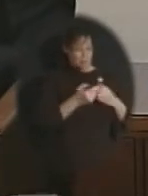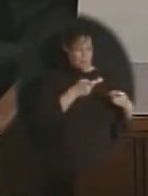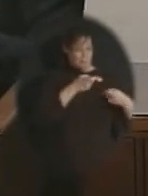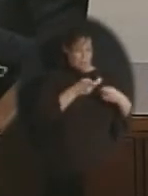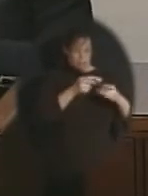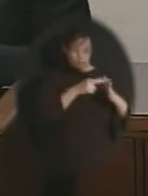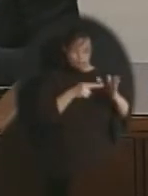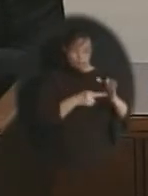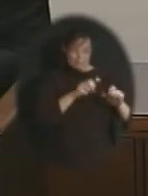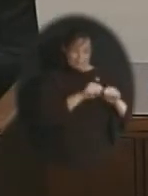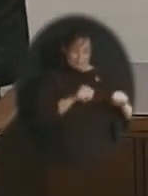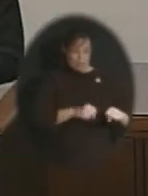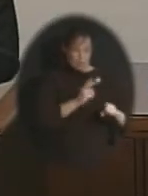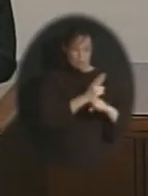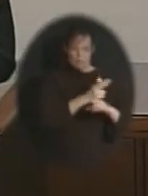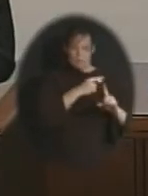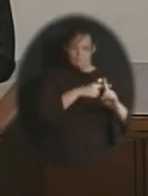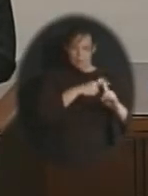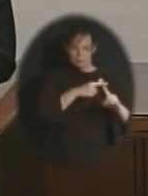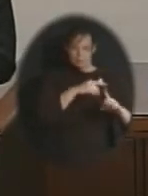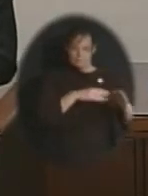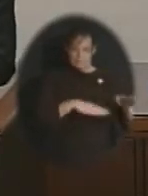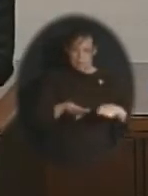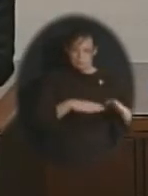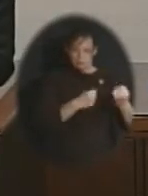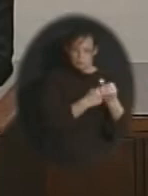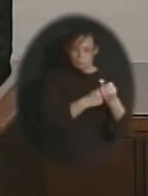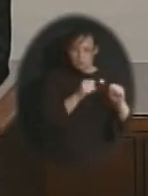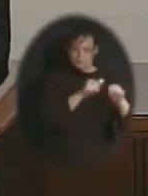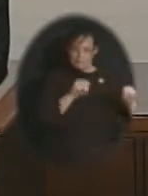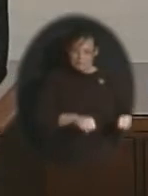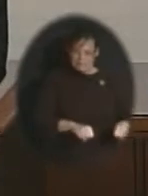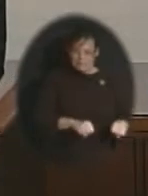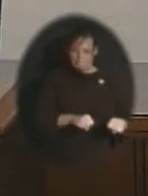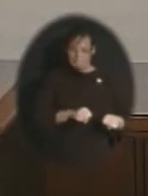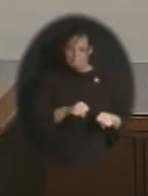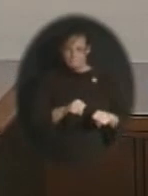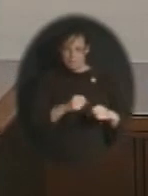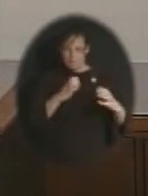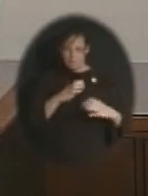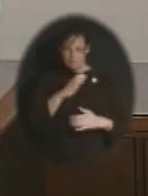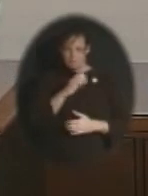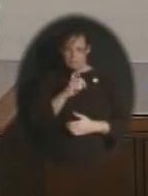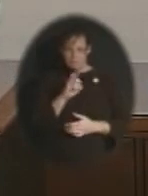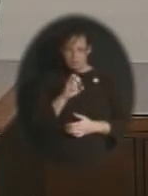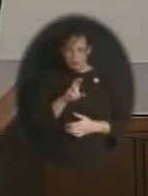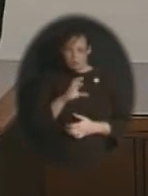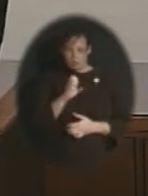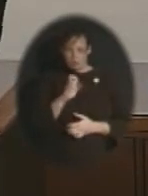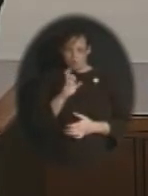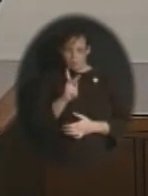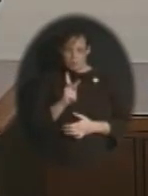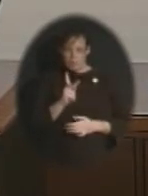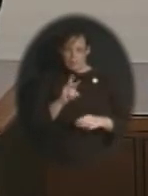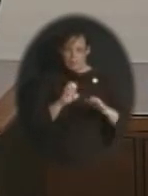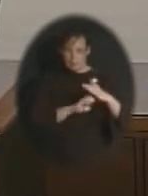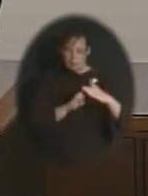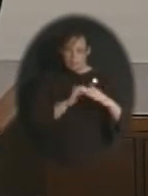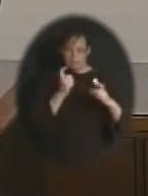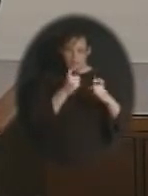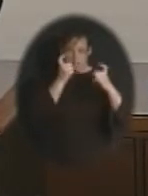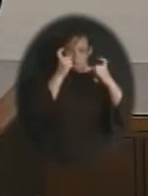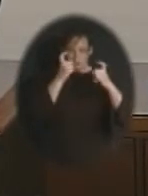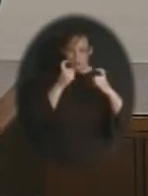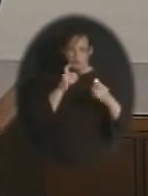system. I use a positive behavior support system. A lot of, Cedar Creek Elementary always celebrated what their